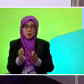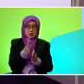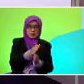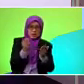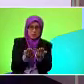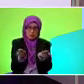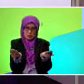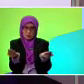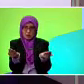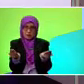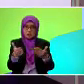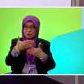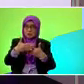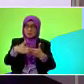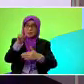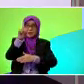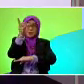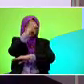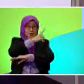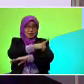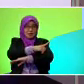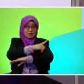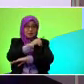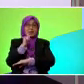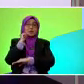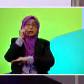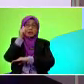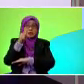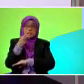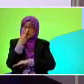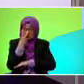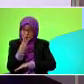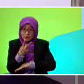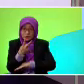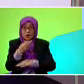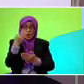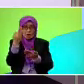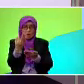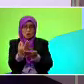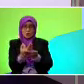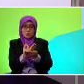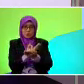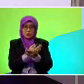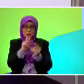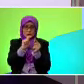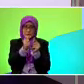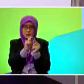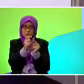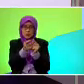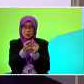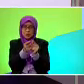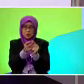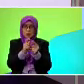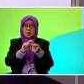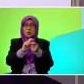after 1 day, the next day, I found out that the fresh ones are supposedly to be fresh ones. It has